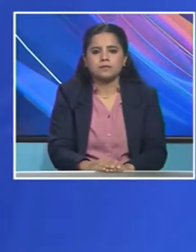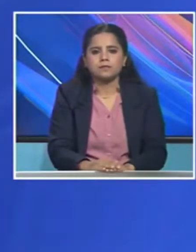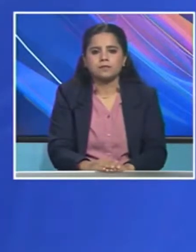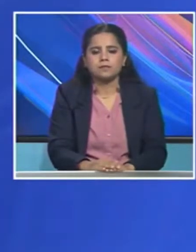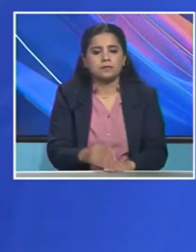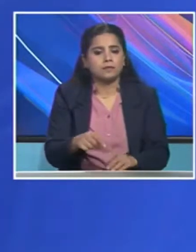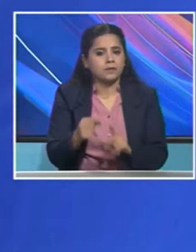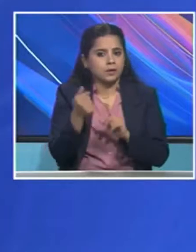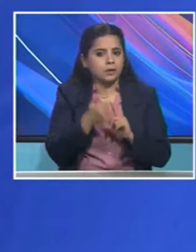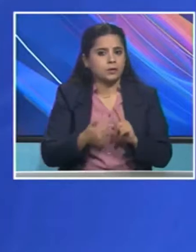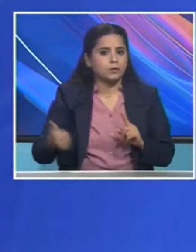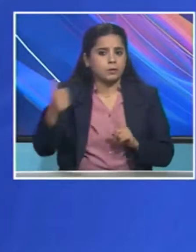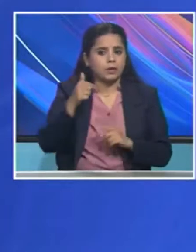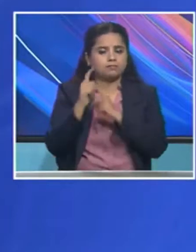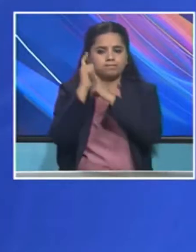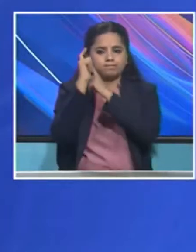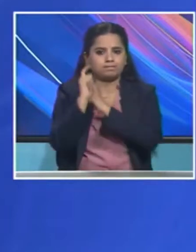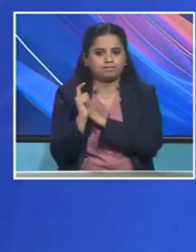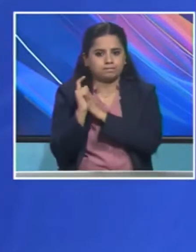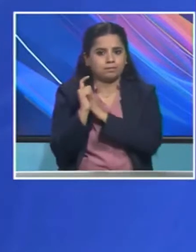The President's bodyguard,